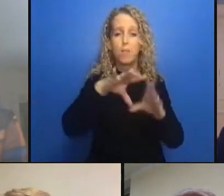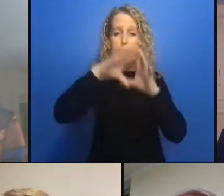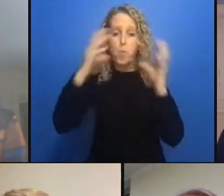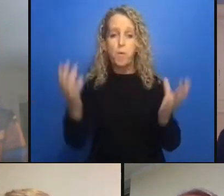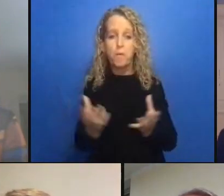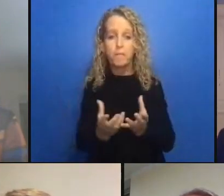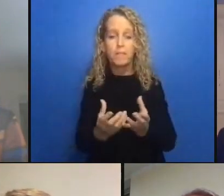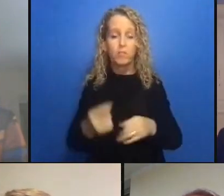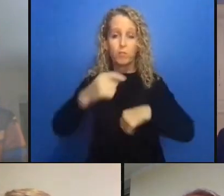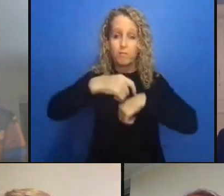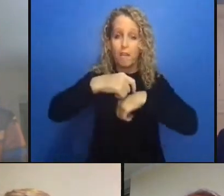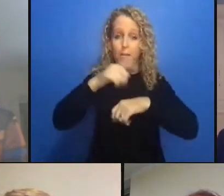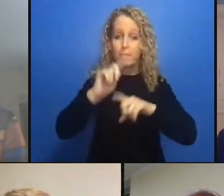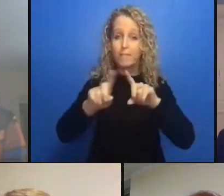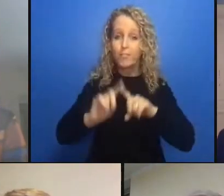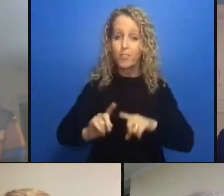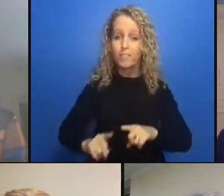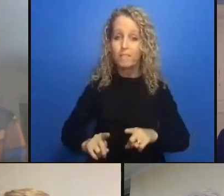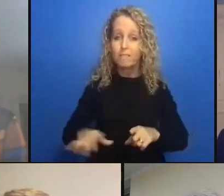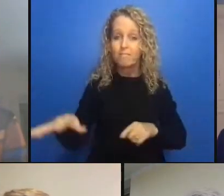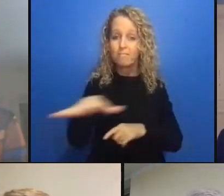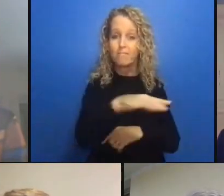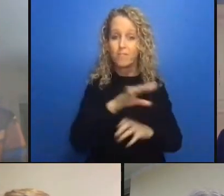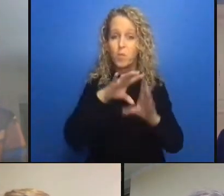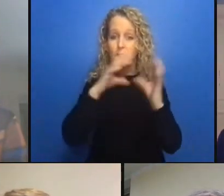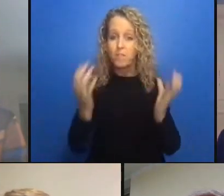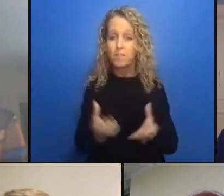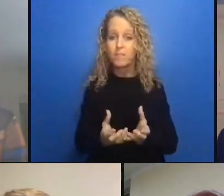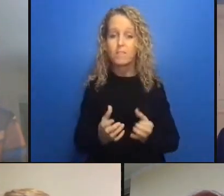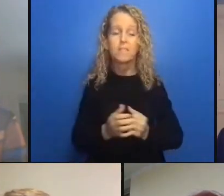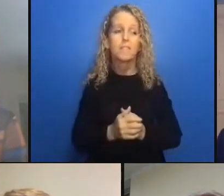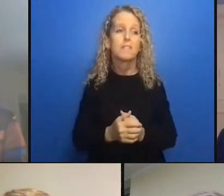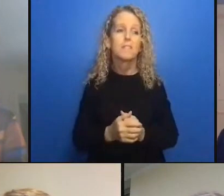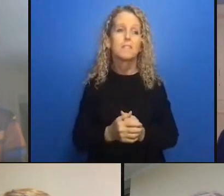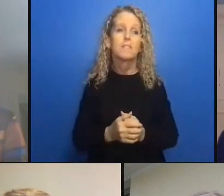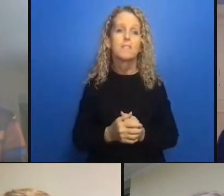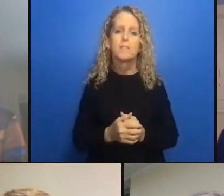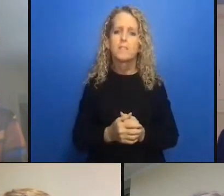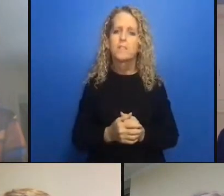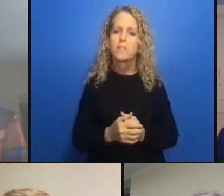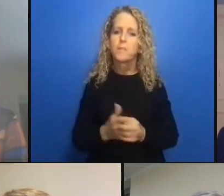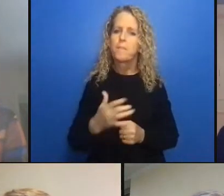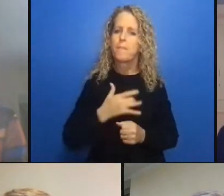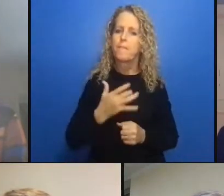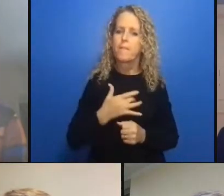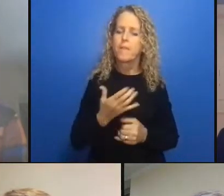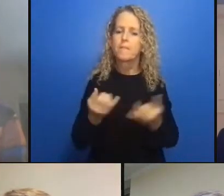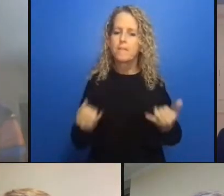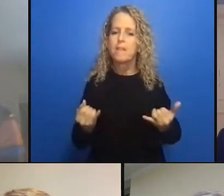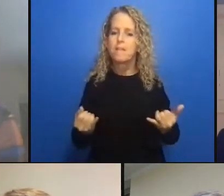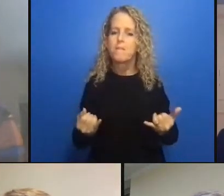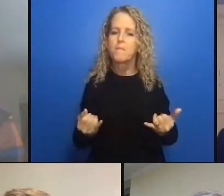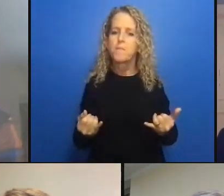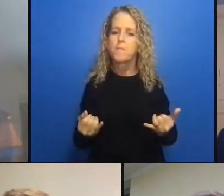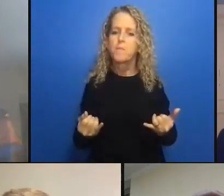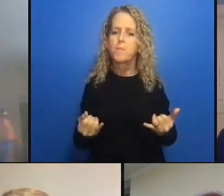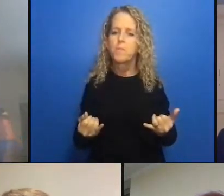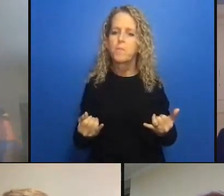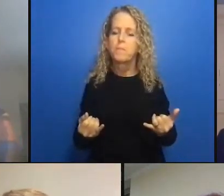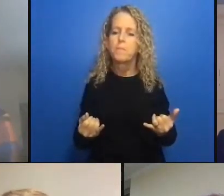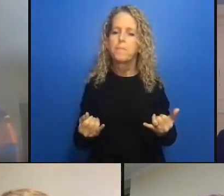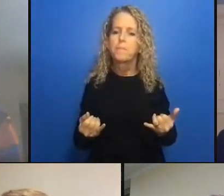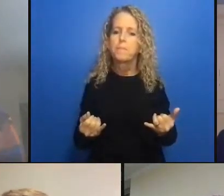shifted? And I think we've seen a rededication to the core of education,